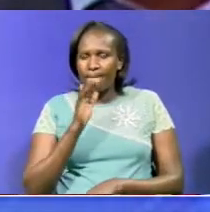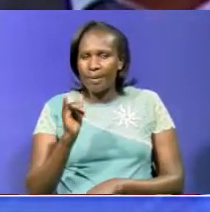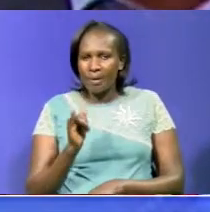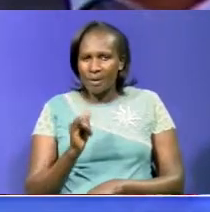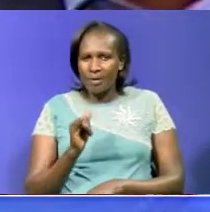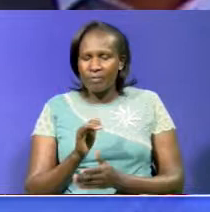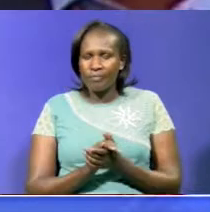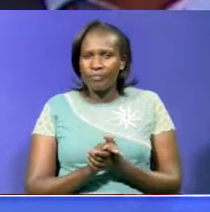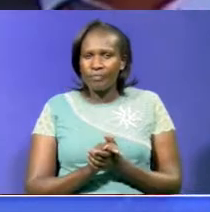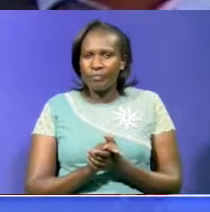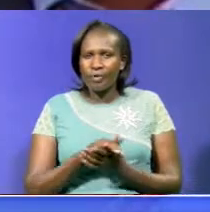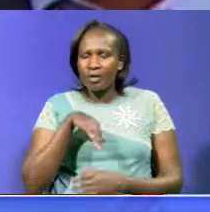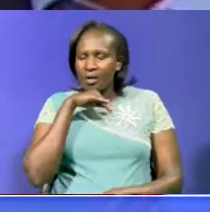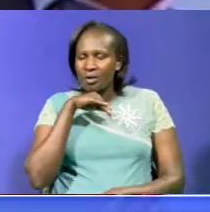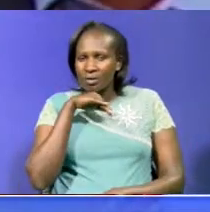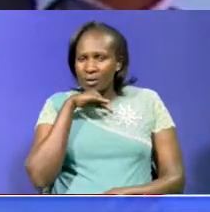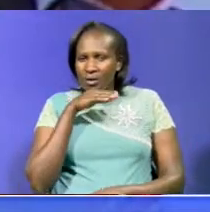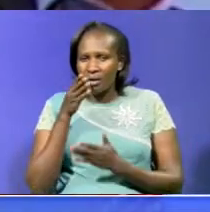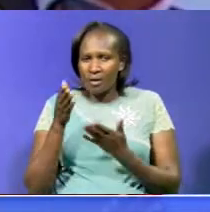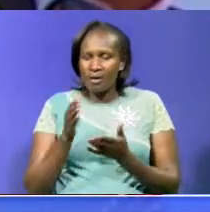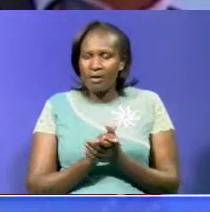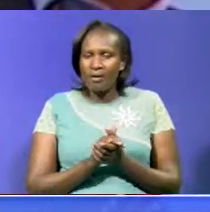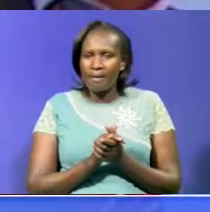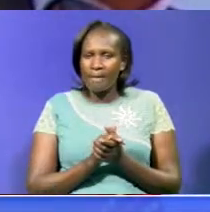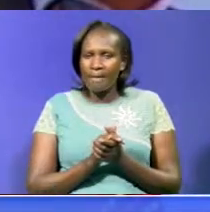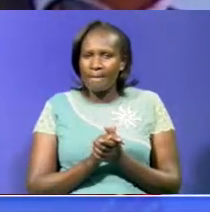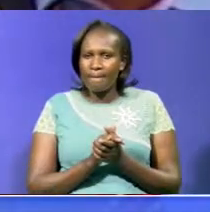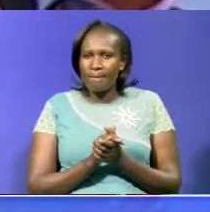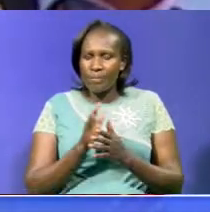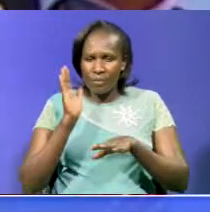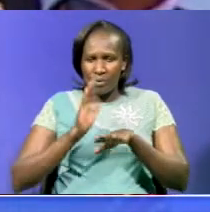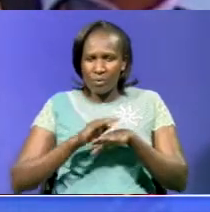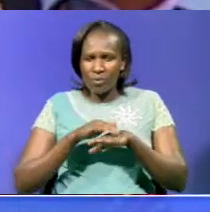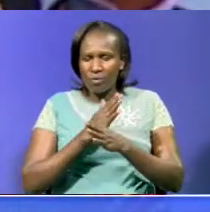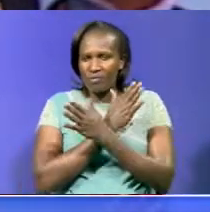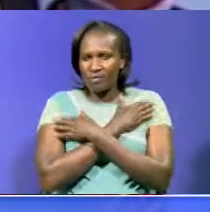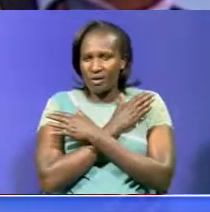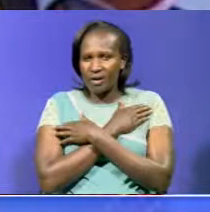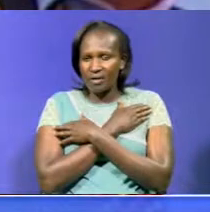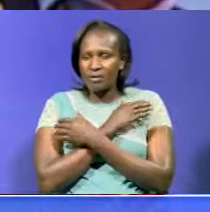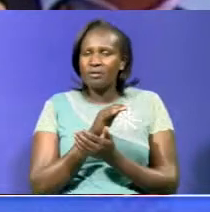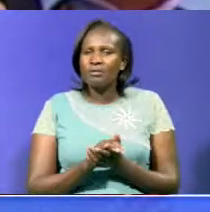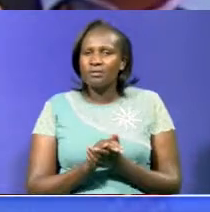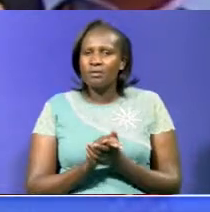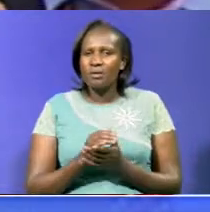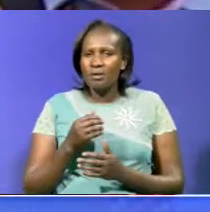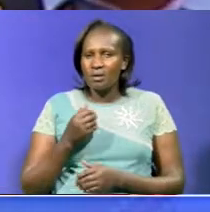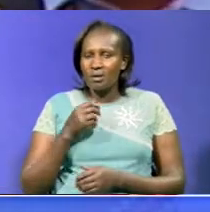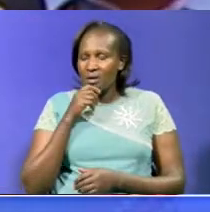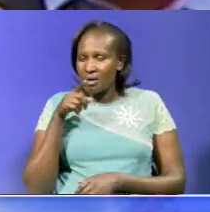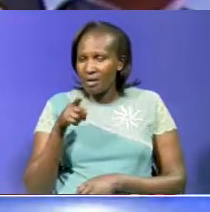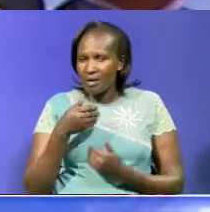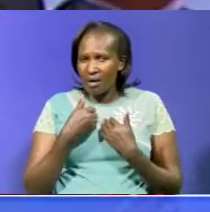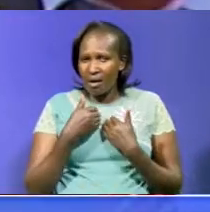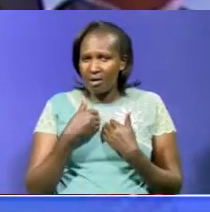Excellency Raila Amolo Odinga, who is a good friend of Ethiopia as well. He has